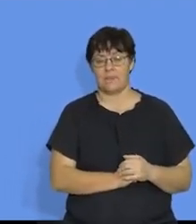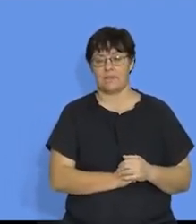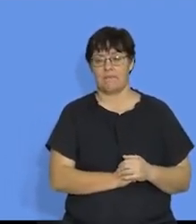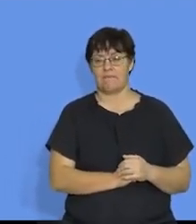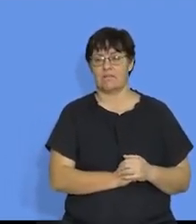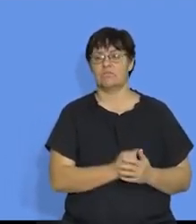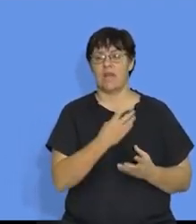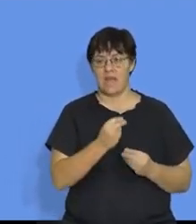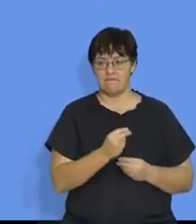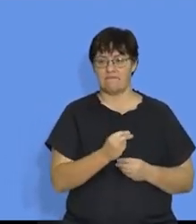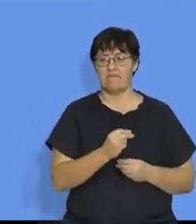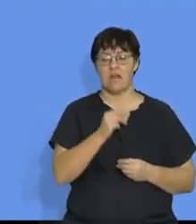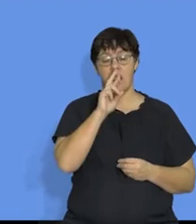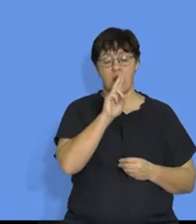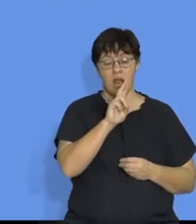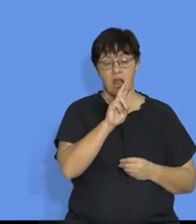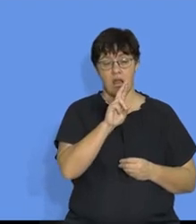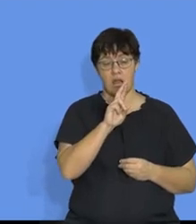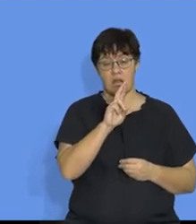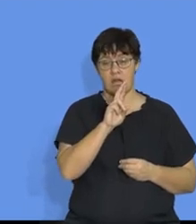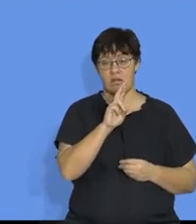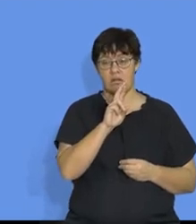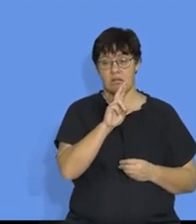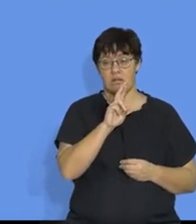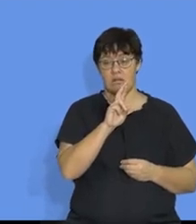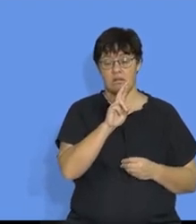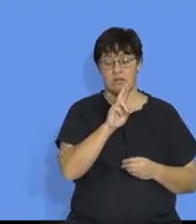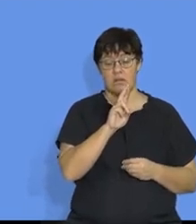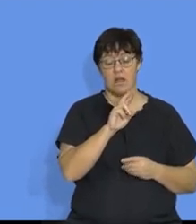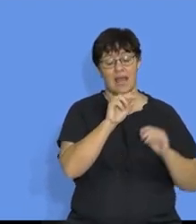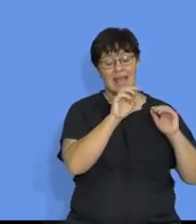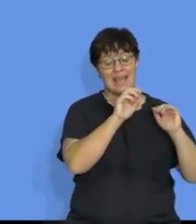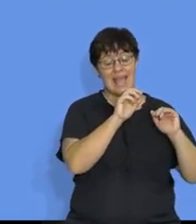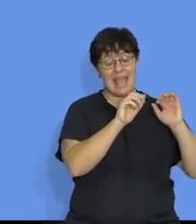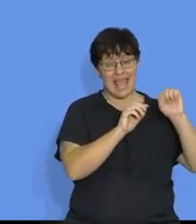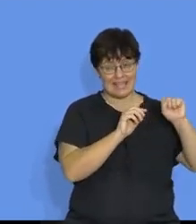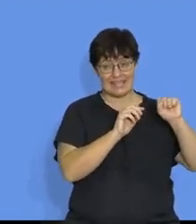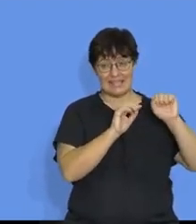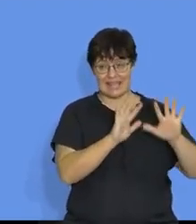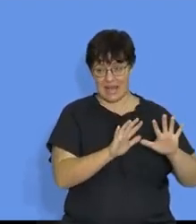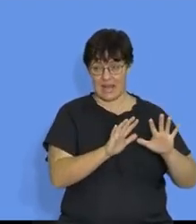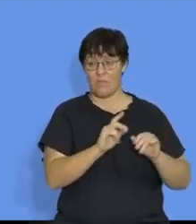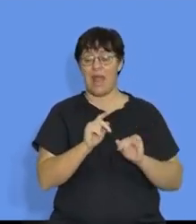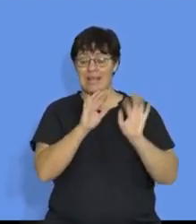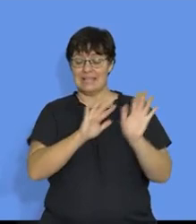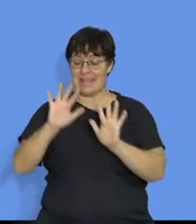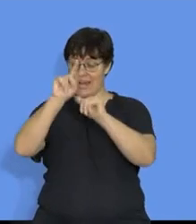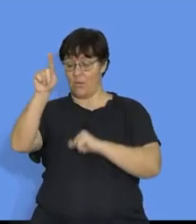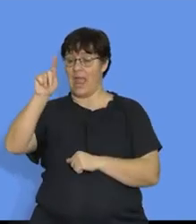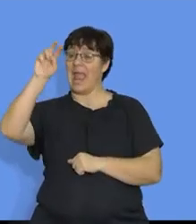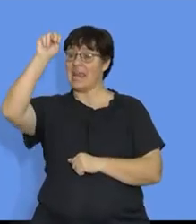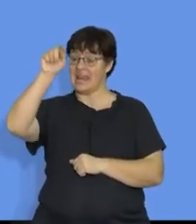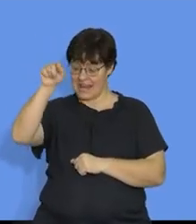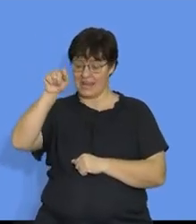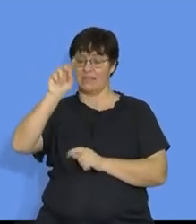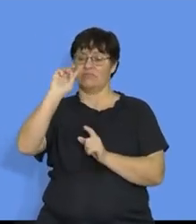r's. Please note that I've substituted in n is equal to 10 because I am summing the first 10 terms.